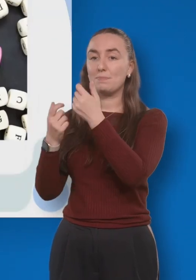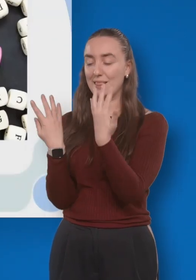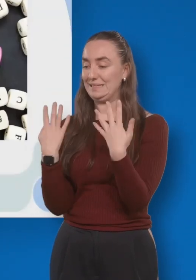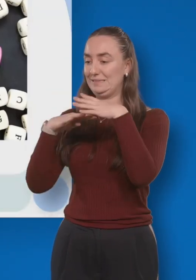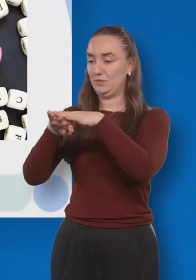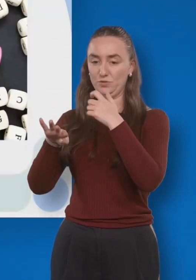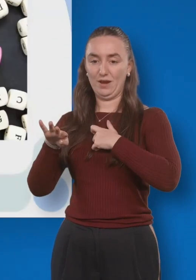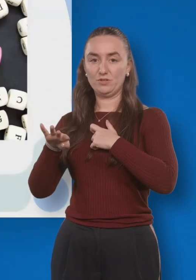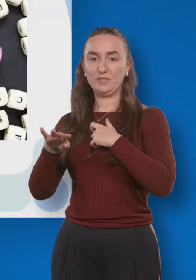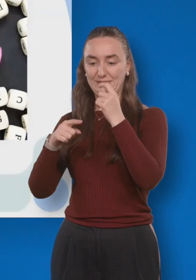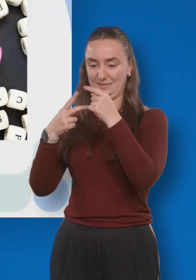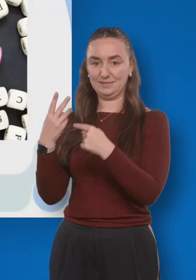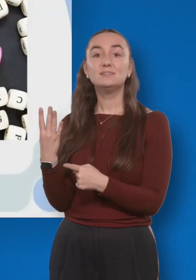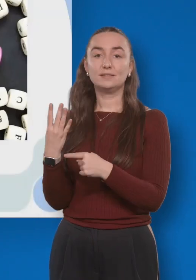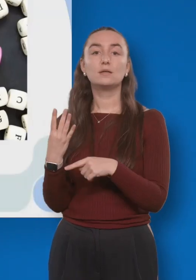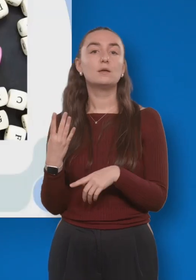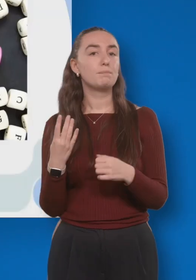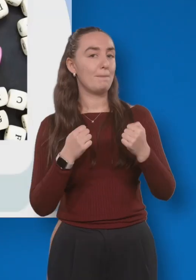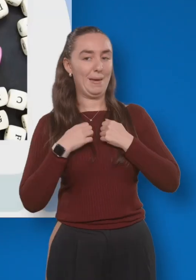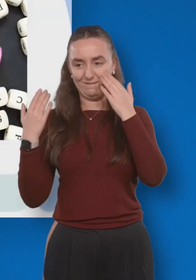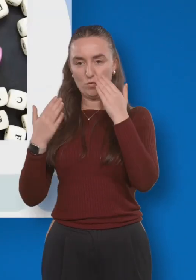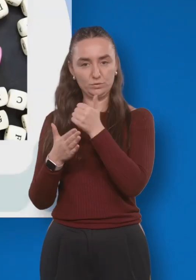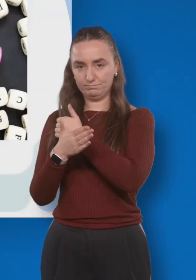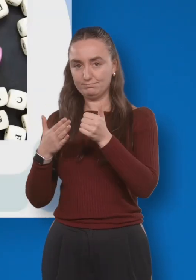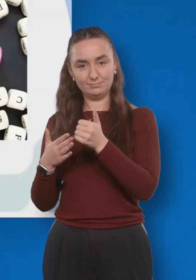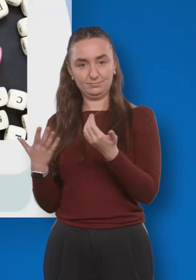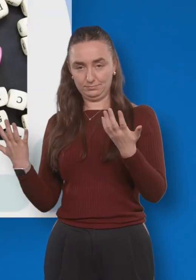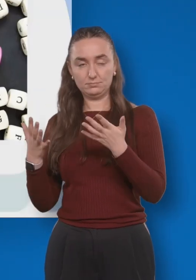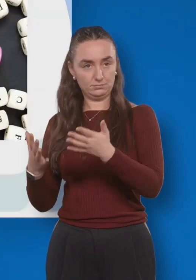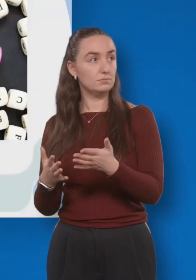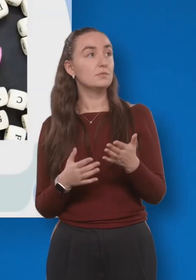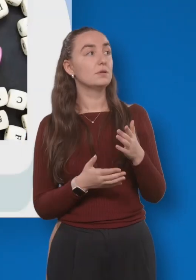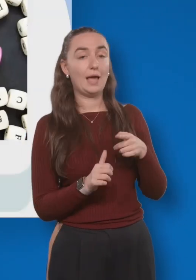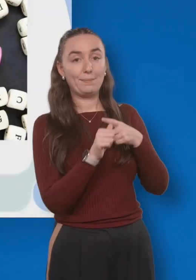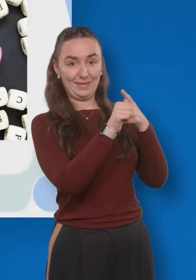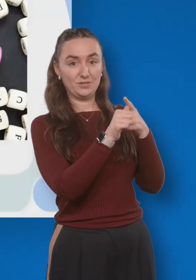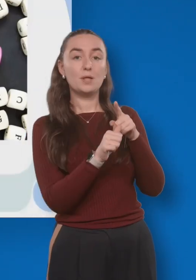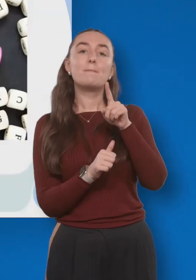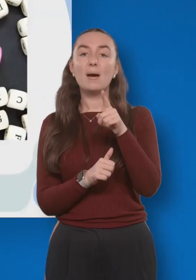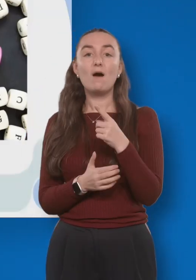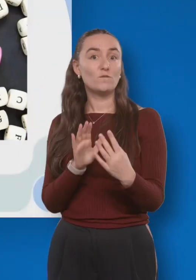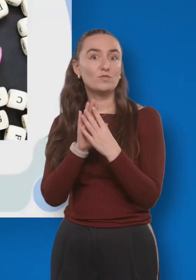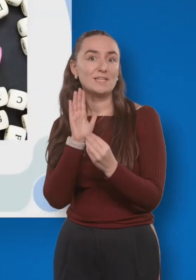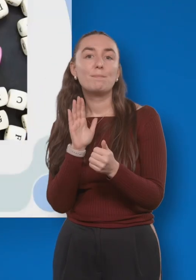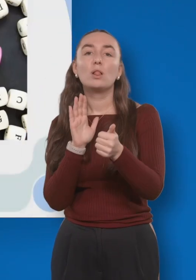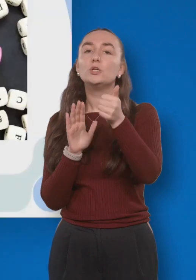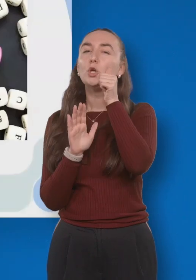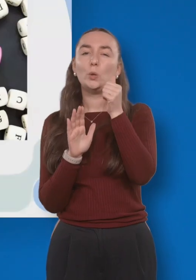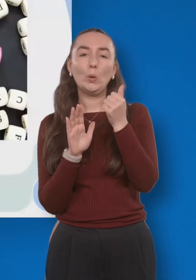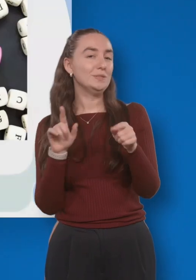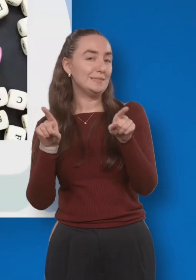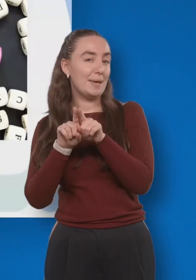would be my focus. So I think for some projects, you might be able to say, again, just to use the example of the Black deaf